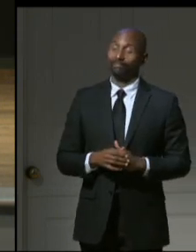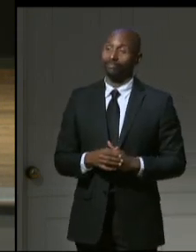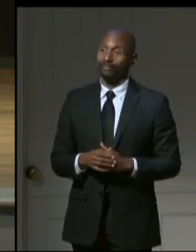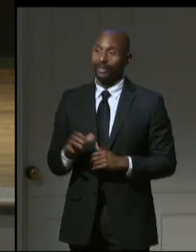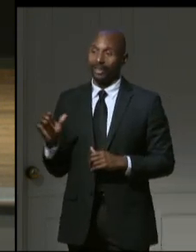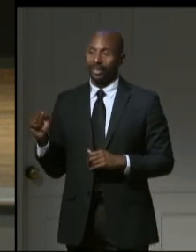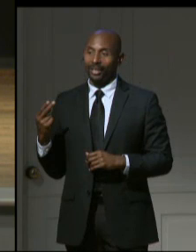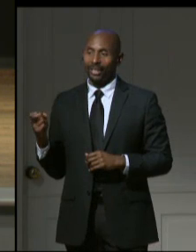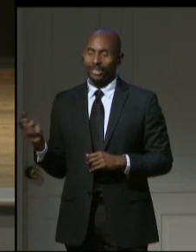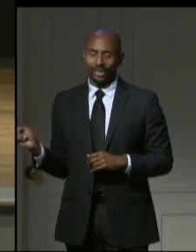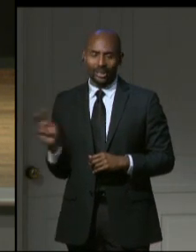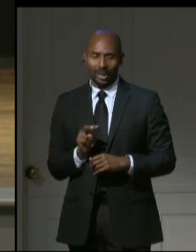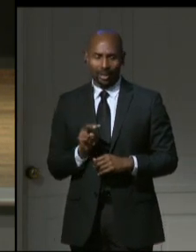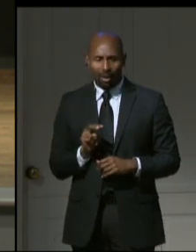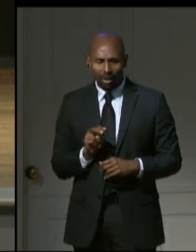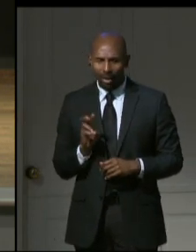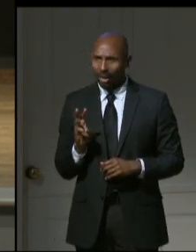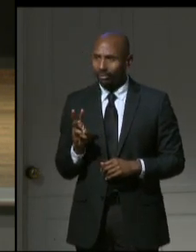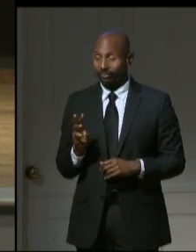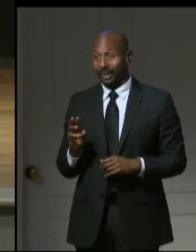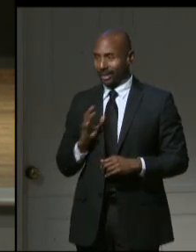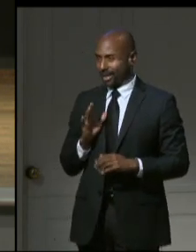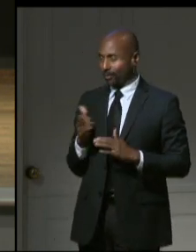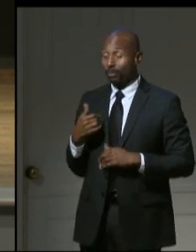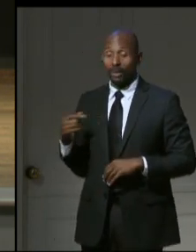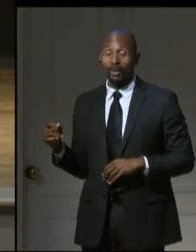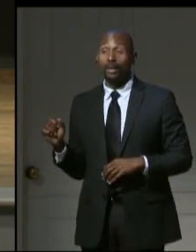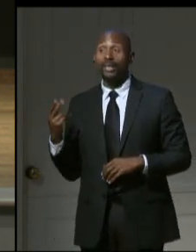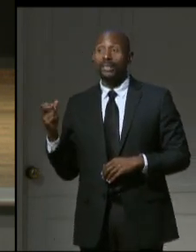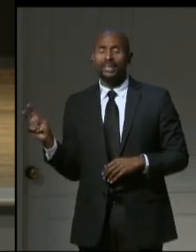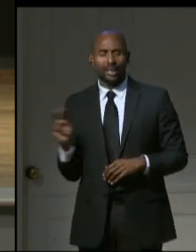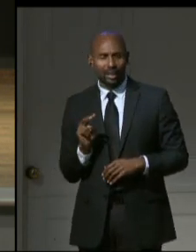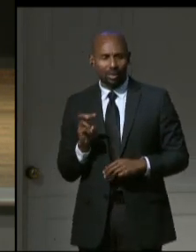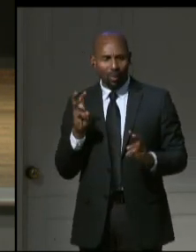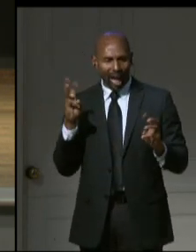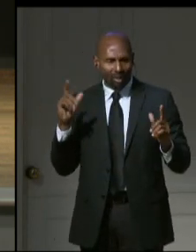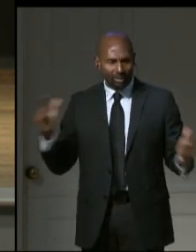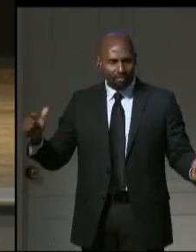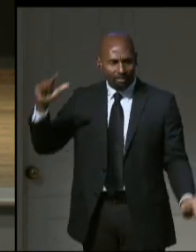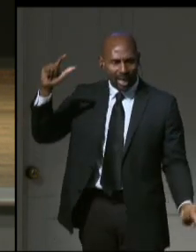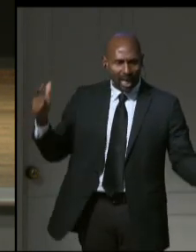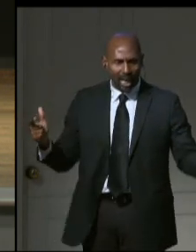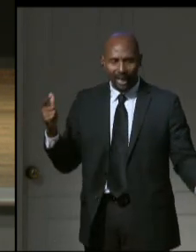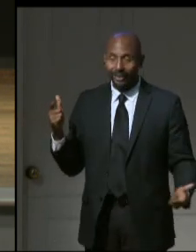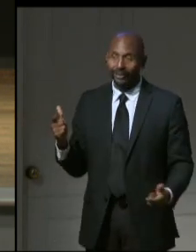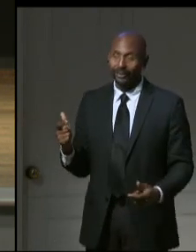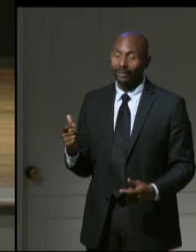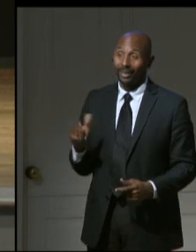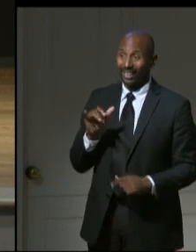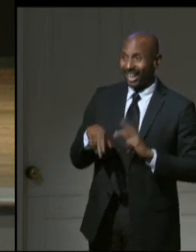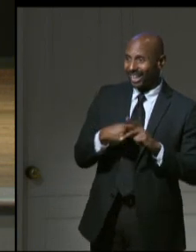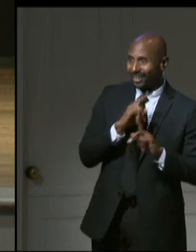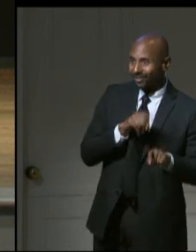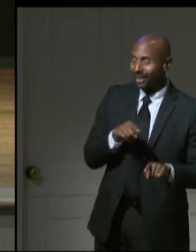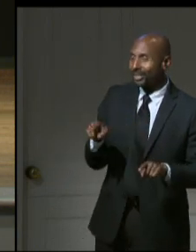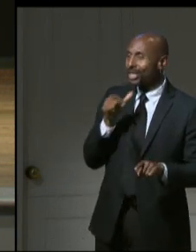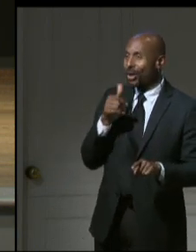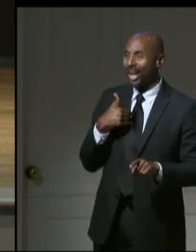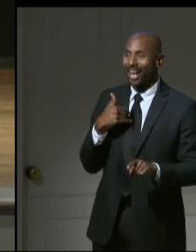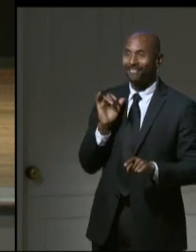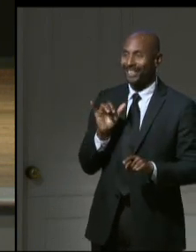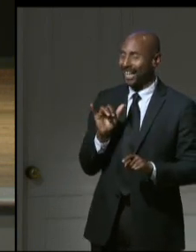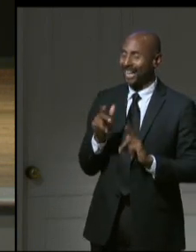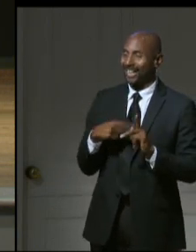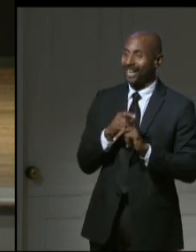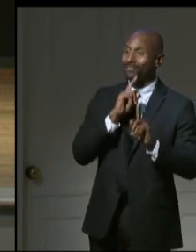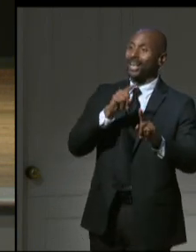you get that sort of reaction, I don't think you get easily out of looking at the skull in a different